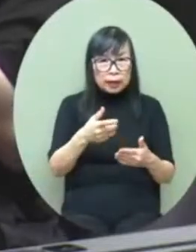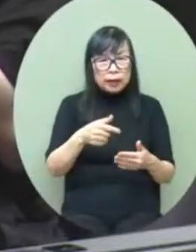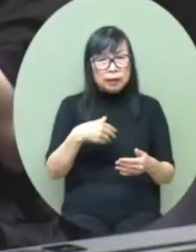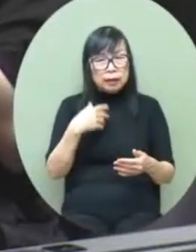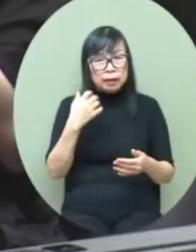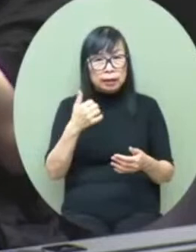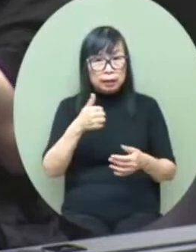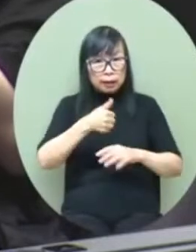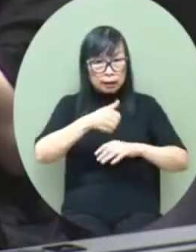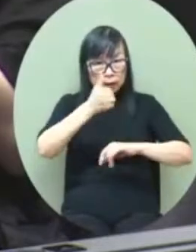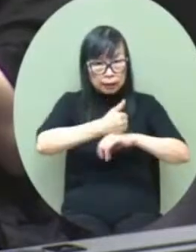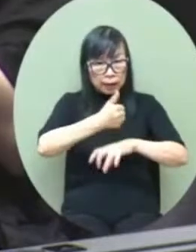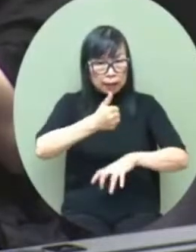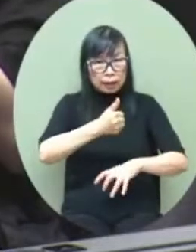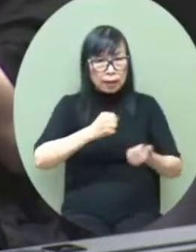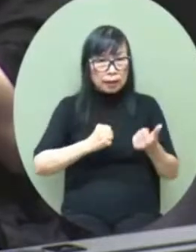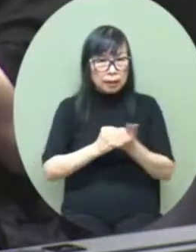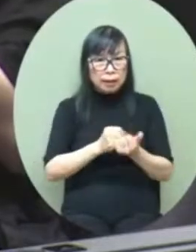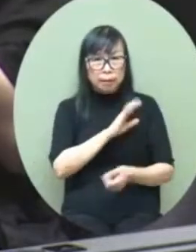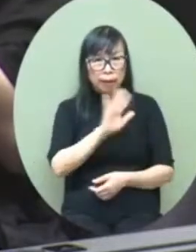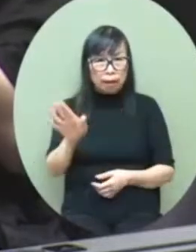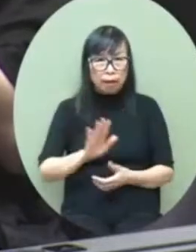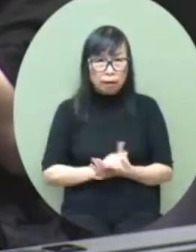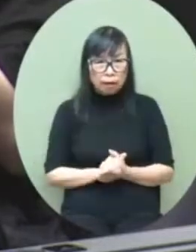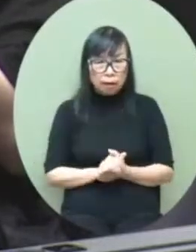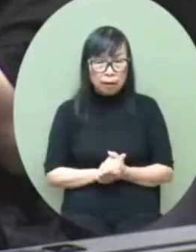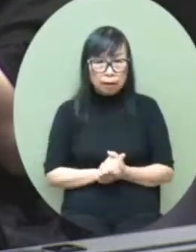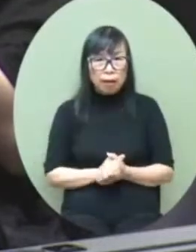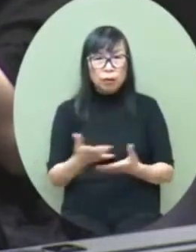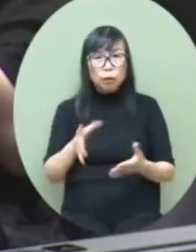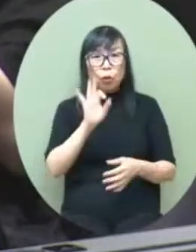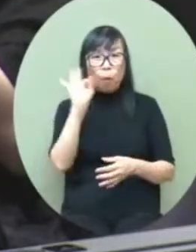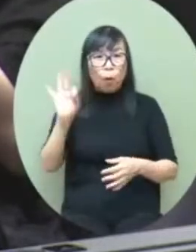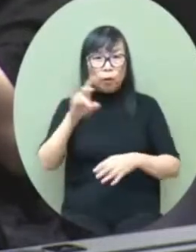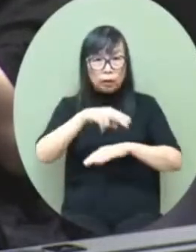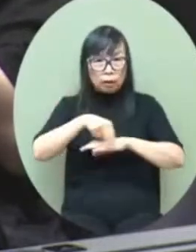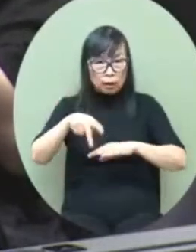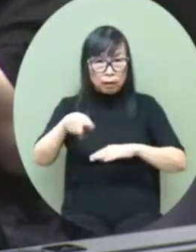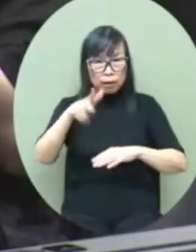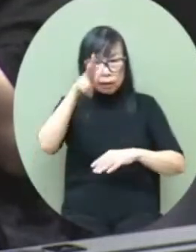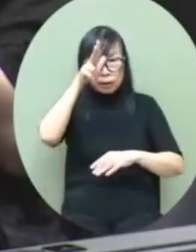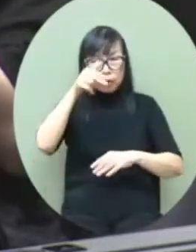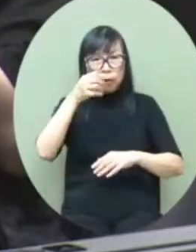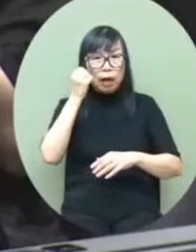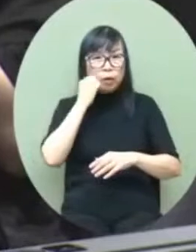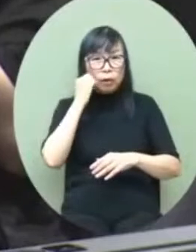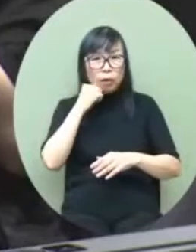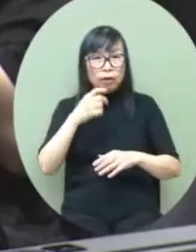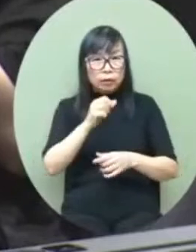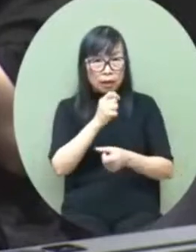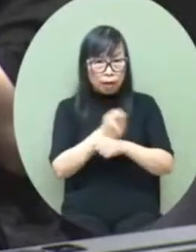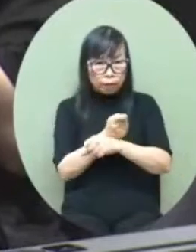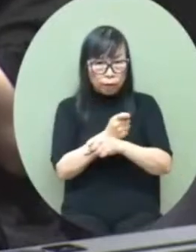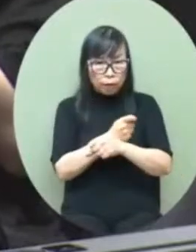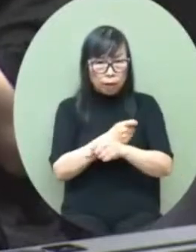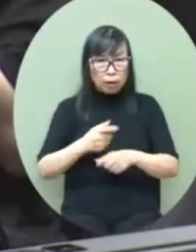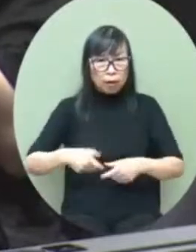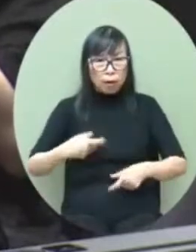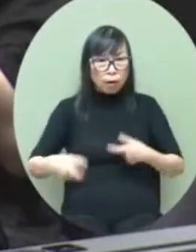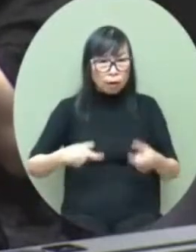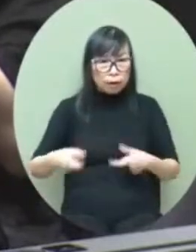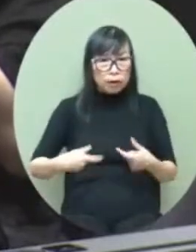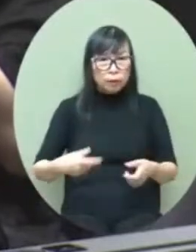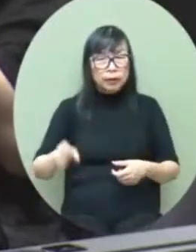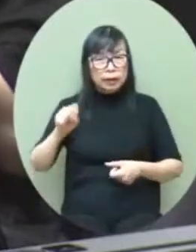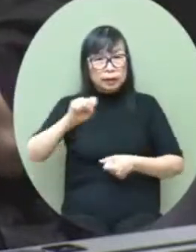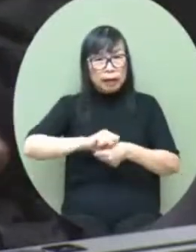electoral members or those who favor the grassroots may be skeptical about the move? If there is no such consideration,